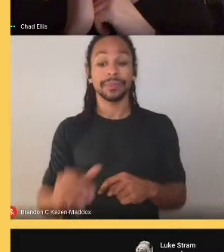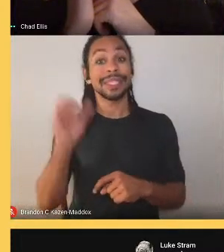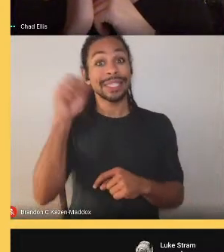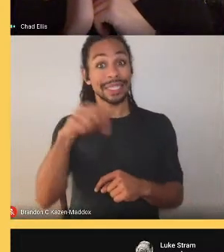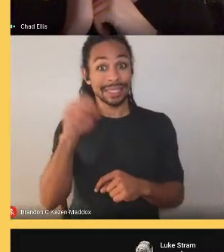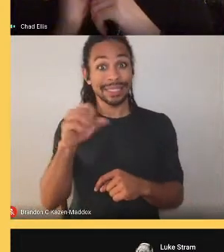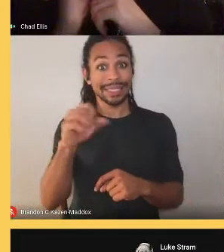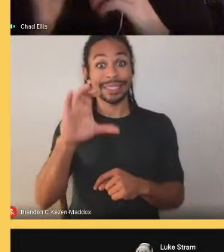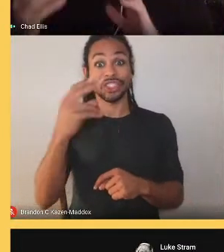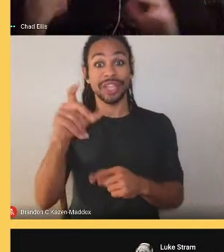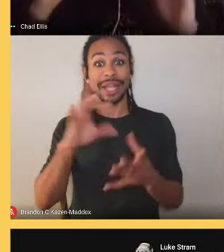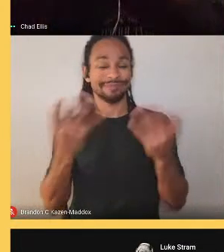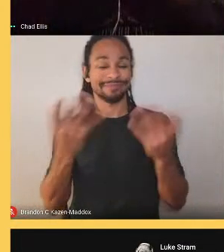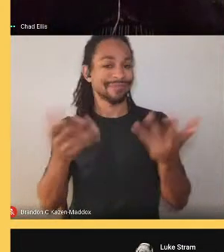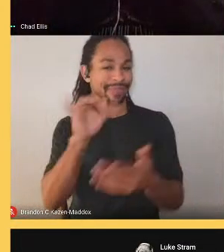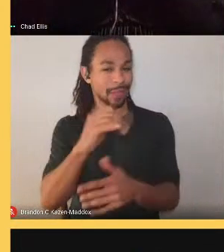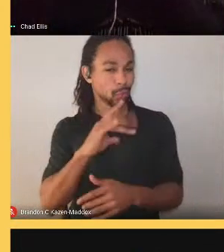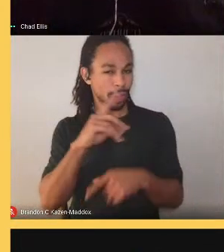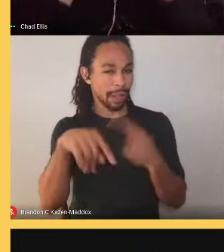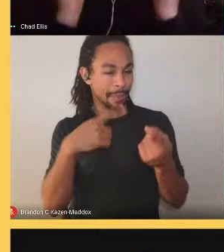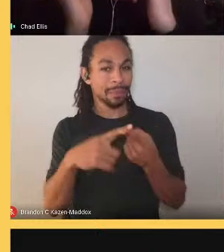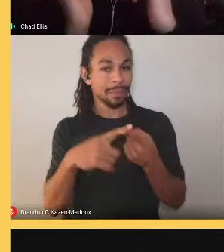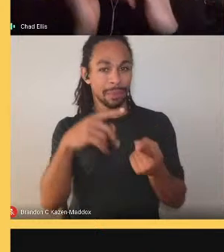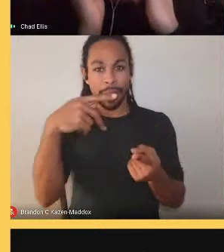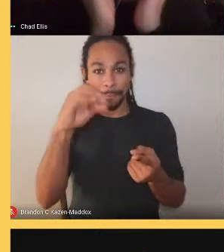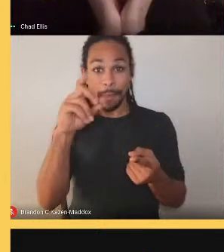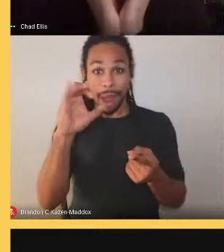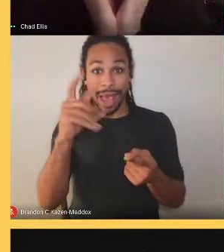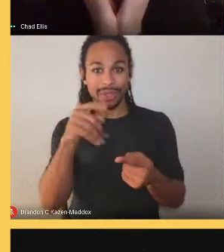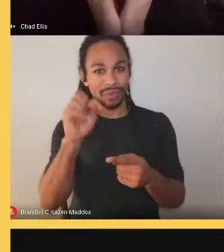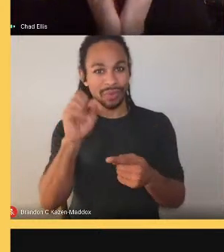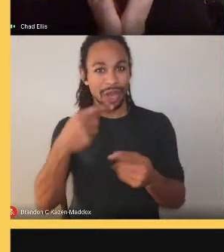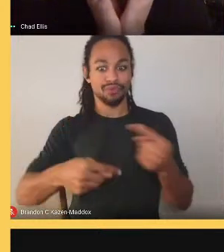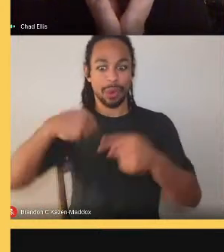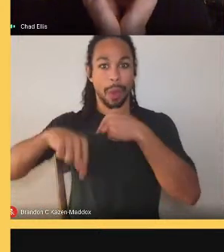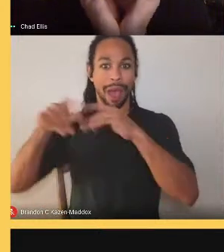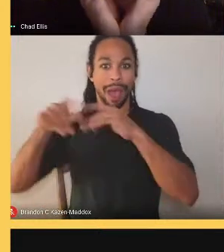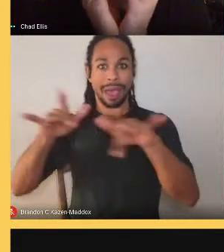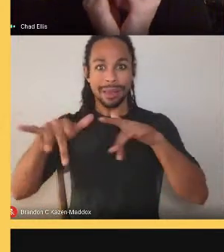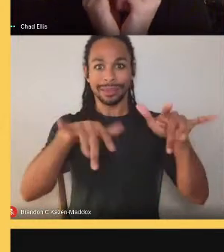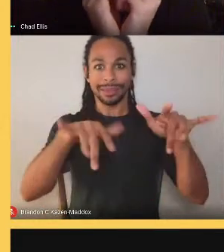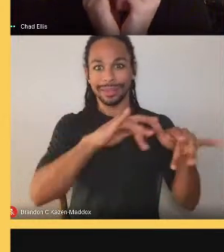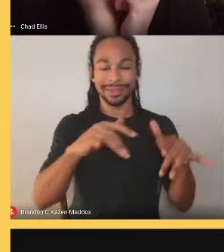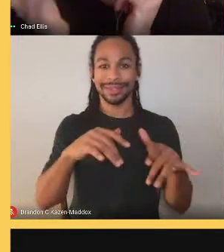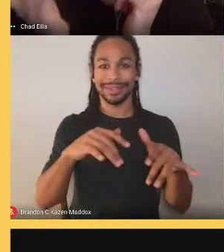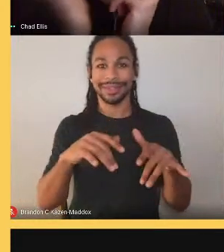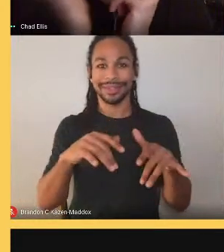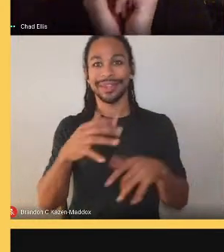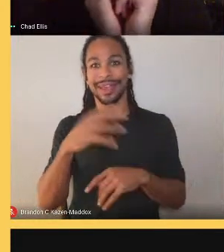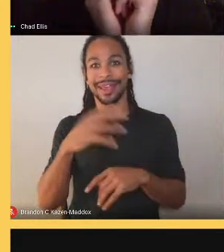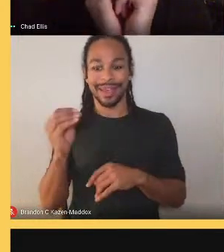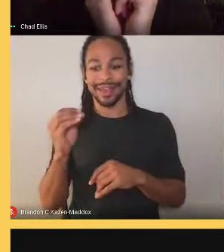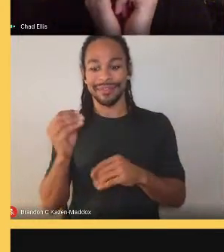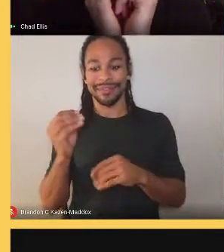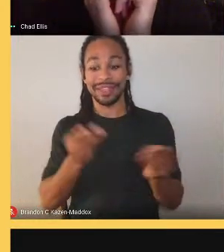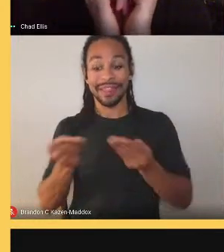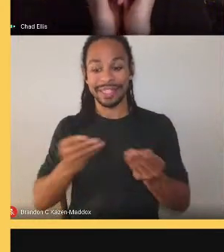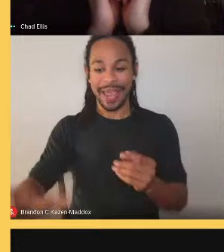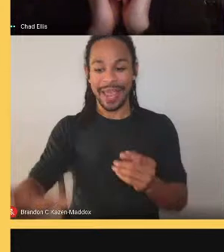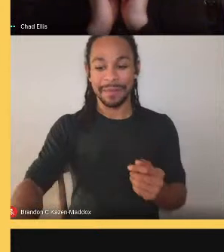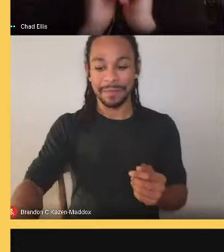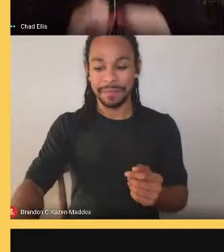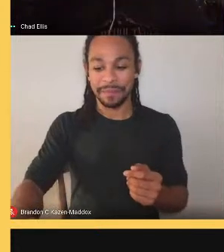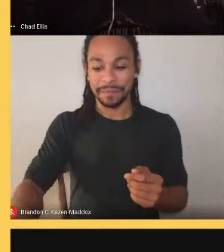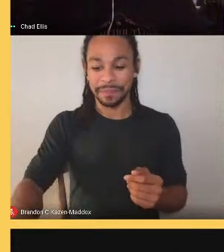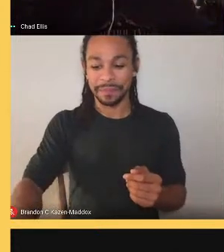help facilitate. Yeah. Bob, so, can I pull you in for listener questions? And Luke, feel free to keep going while Bob pulls us. No,